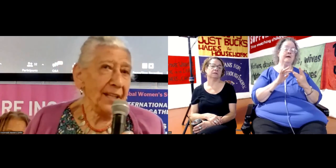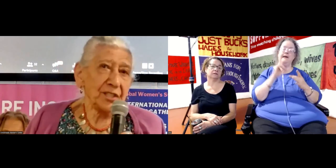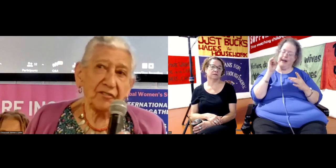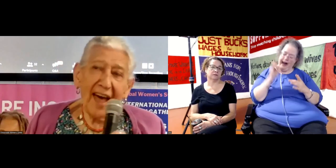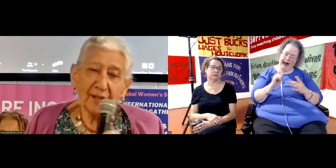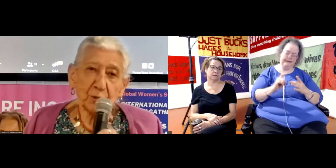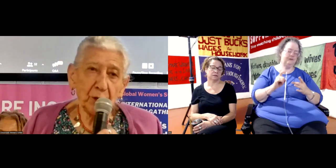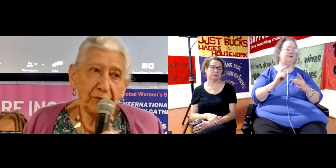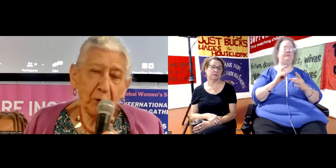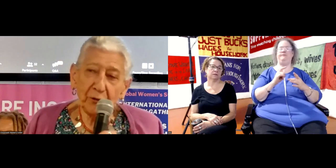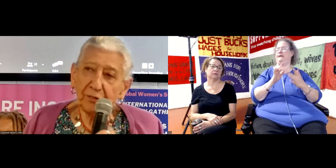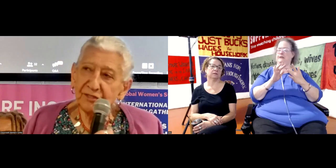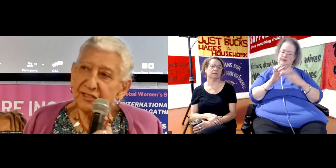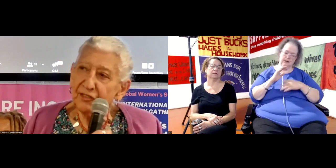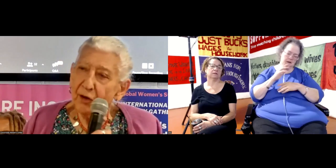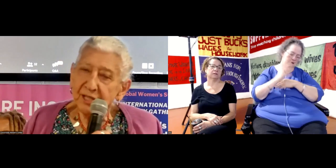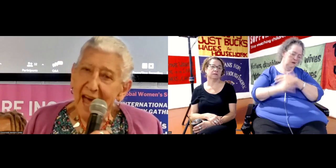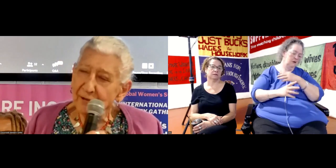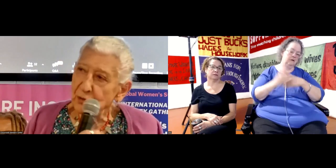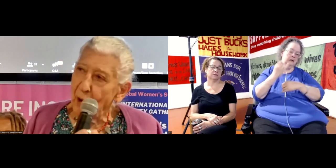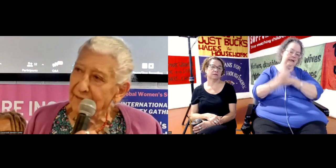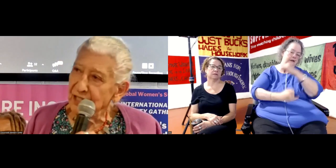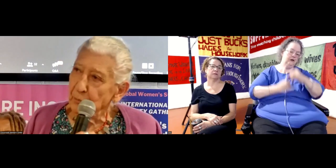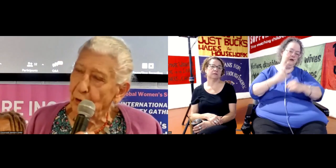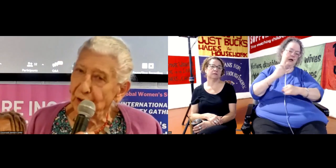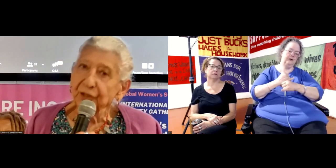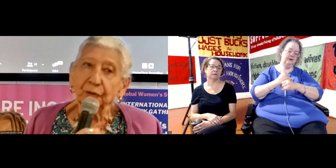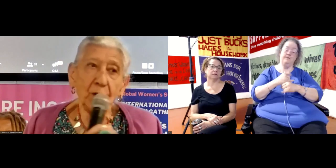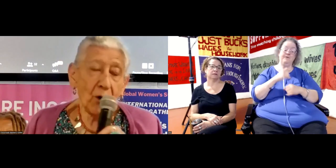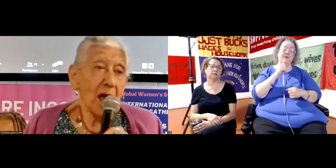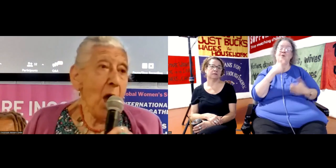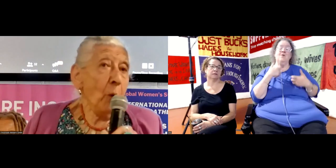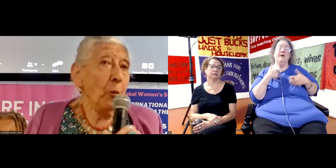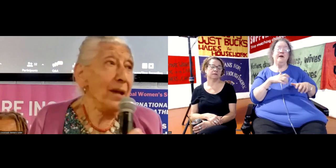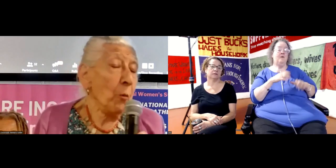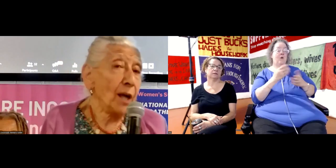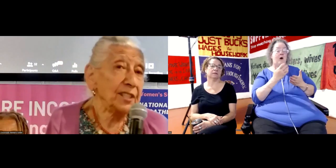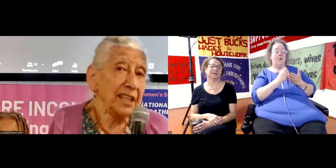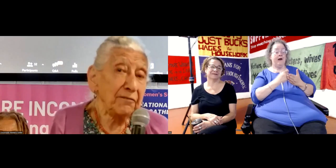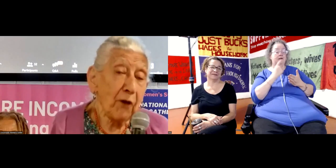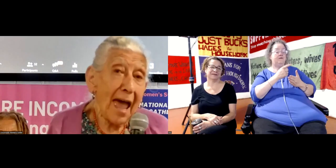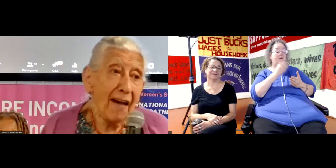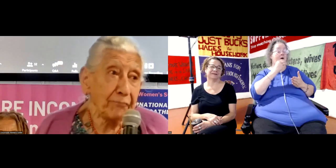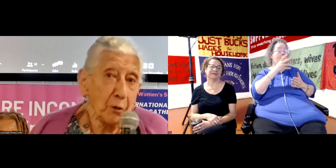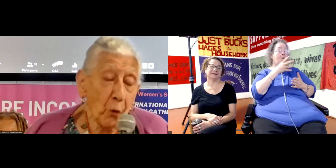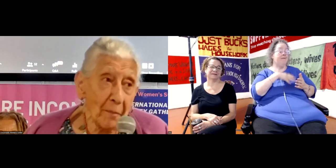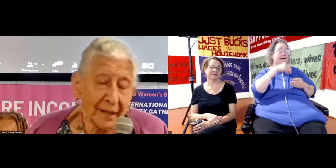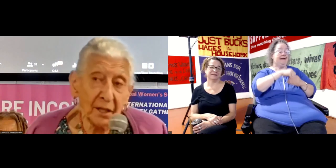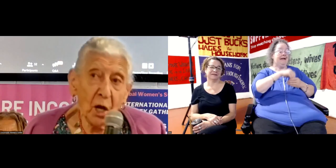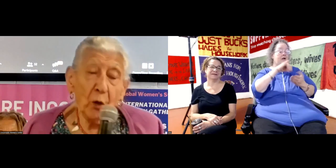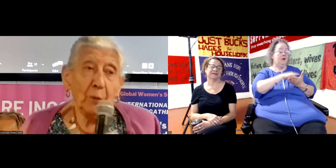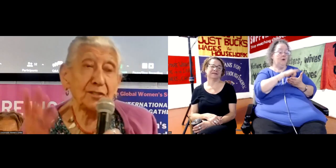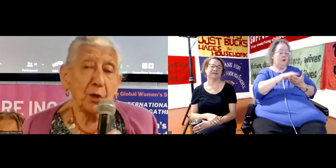want wages for housework for the 30 housewives in Brooklyn, New York. We wanted it for every